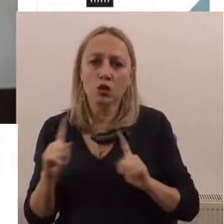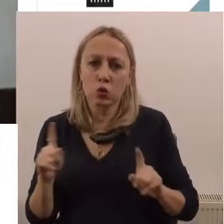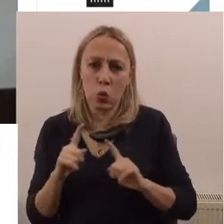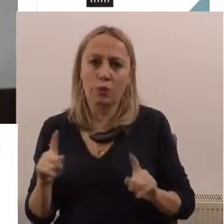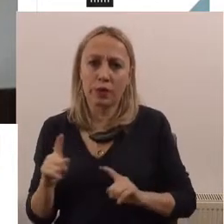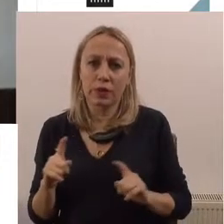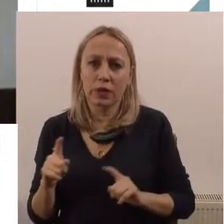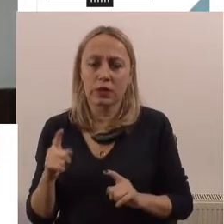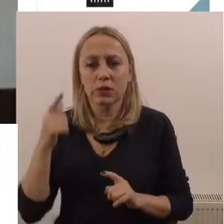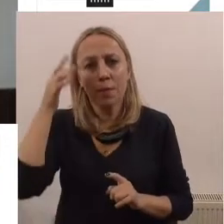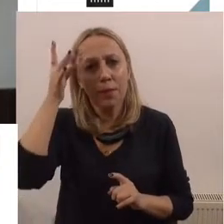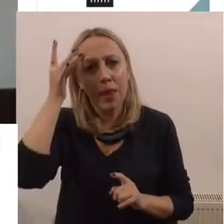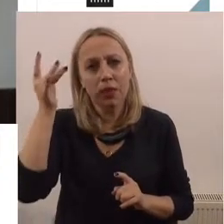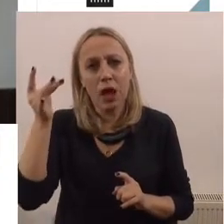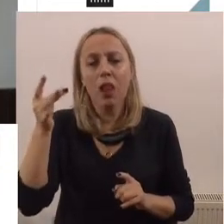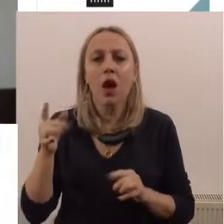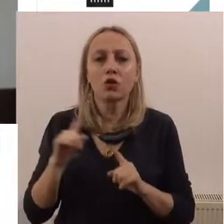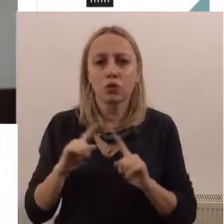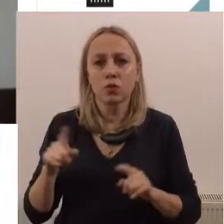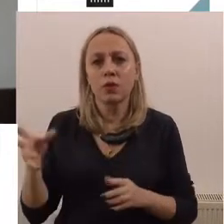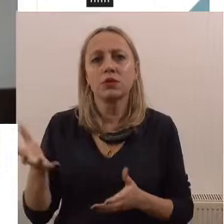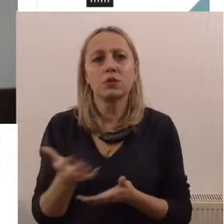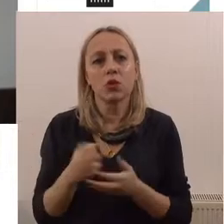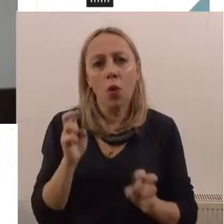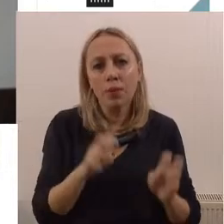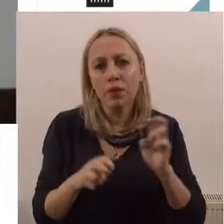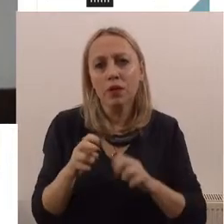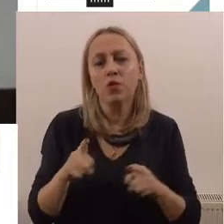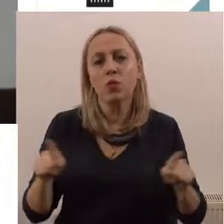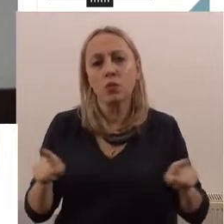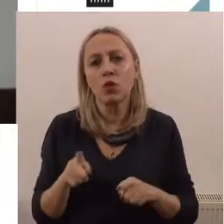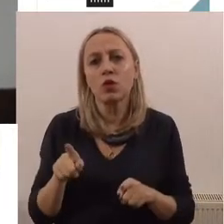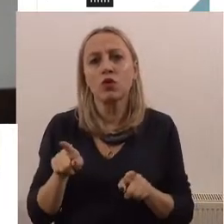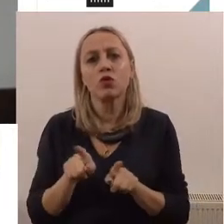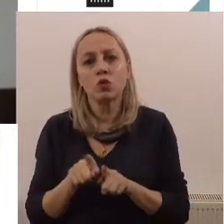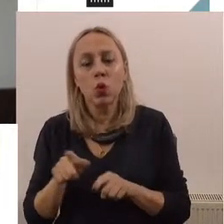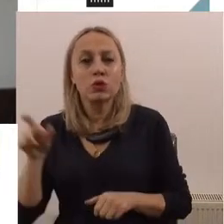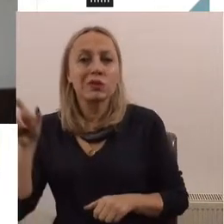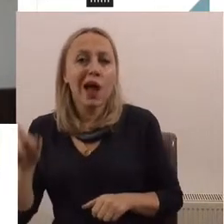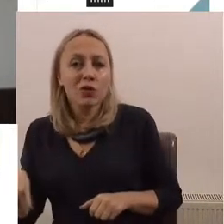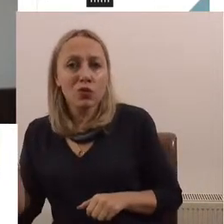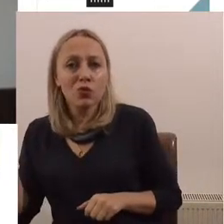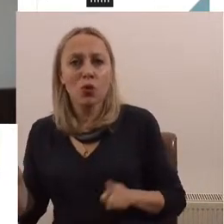how the people with the physical and mental